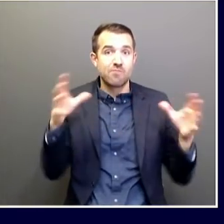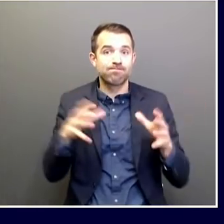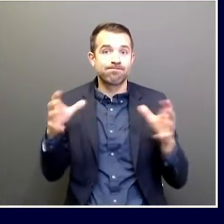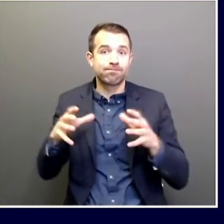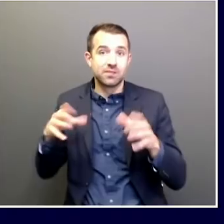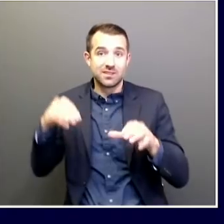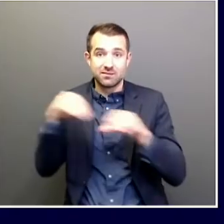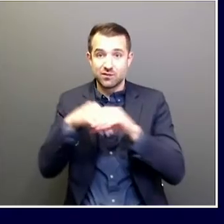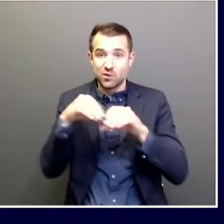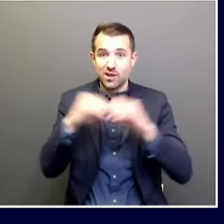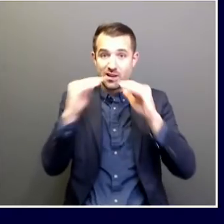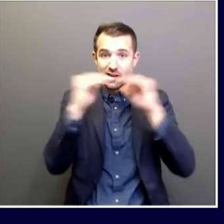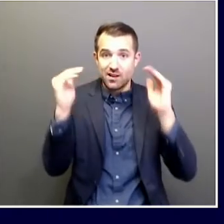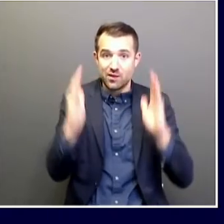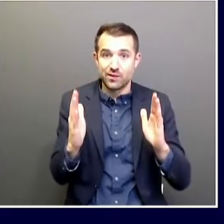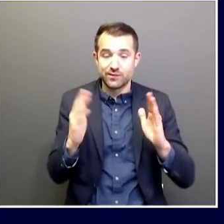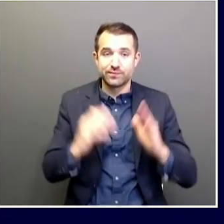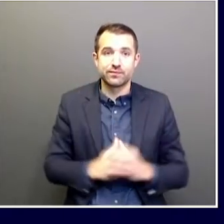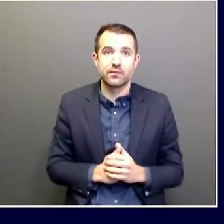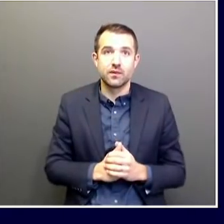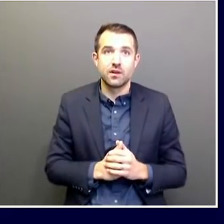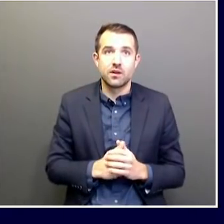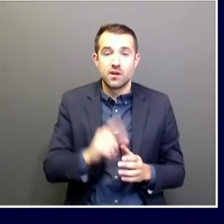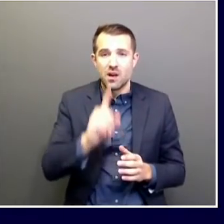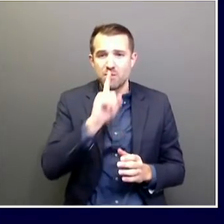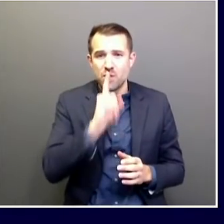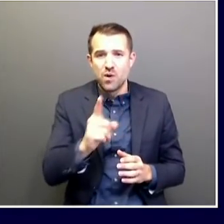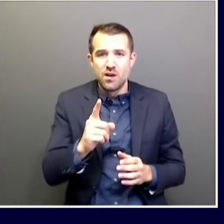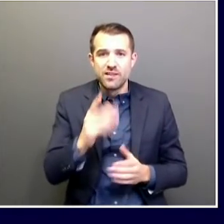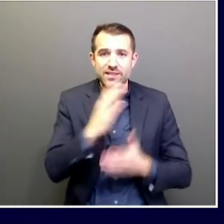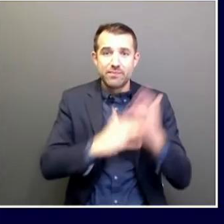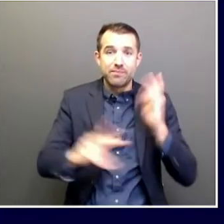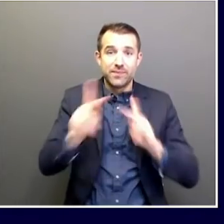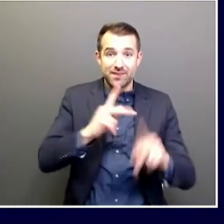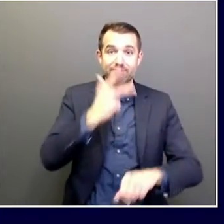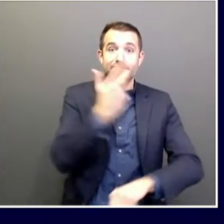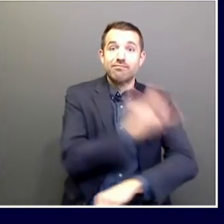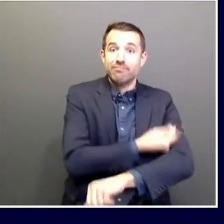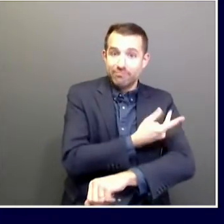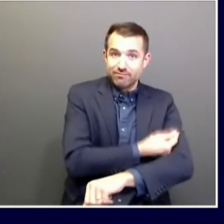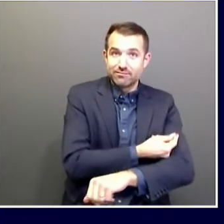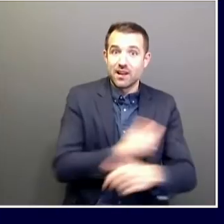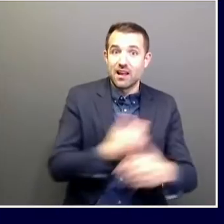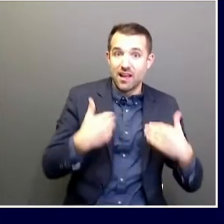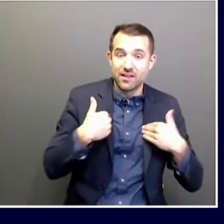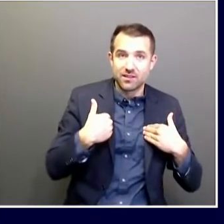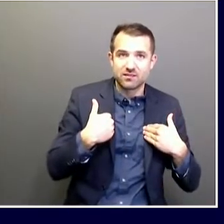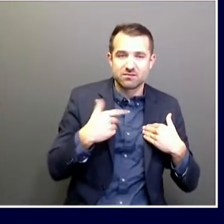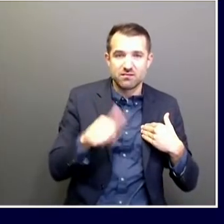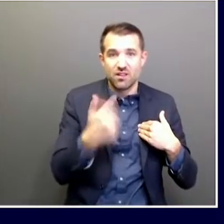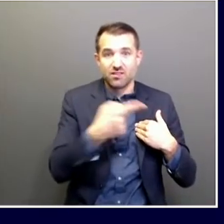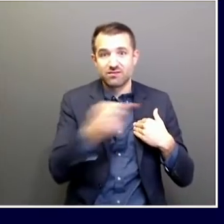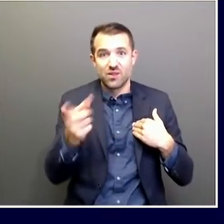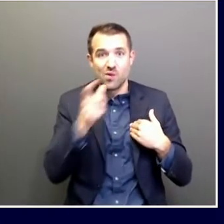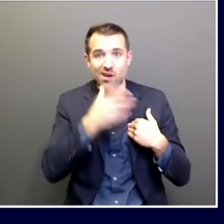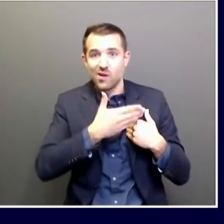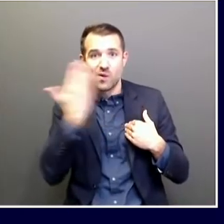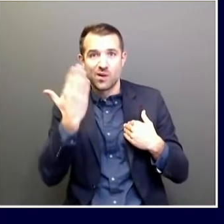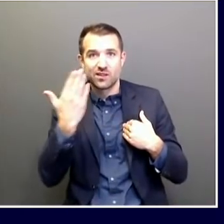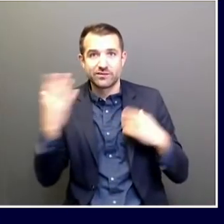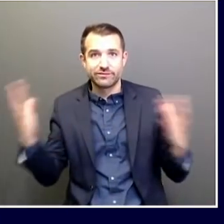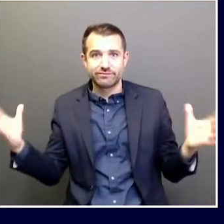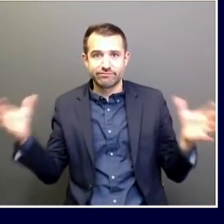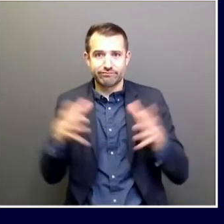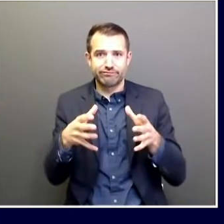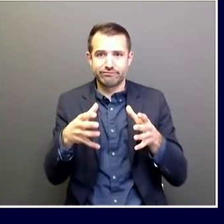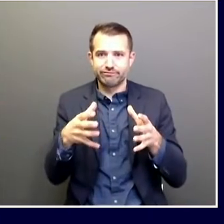going to probably be some situations where vaccinated individuals are meeting with unvaccinated and vice versa. You look